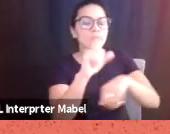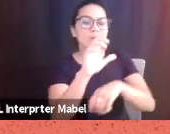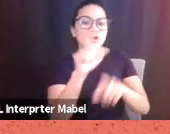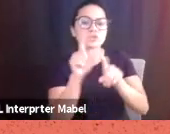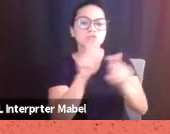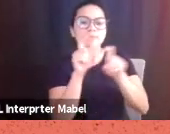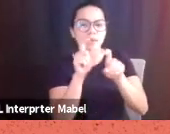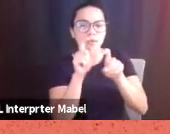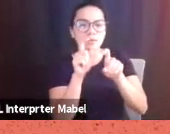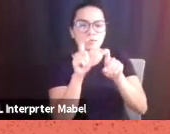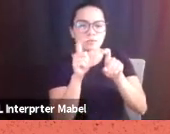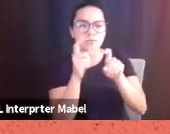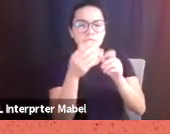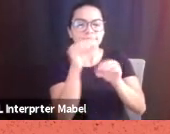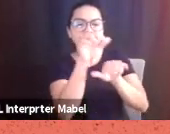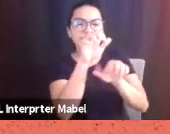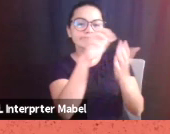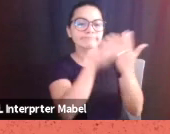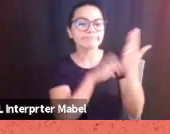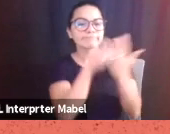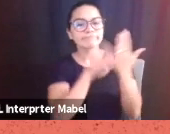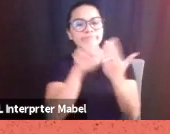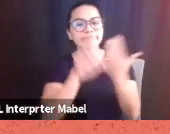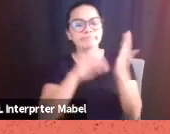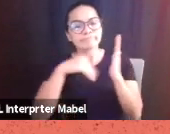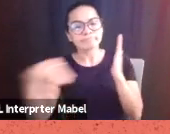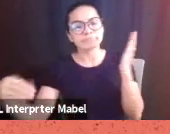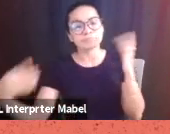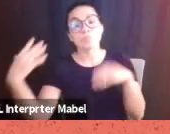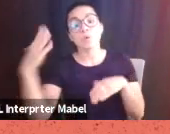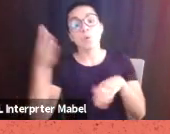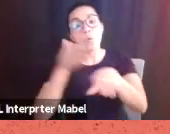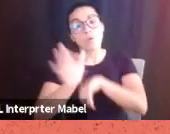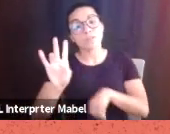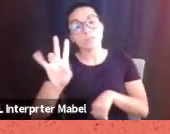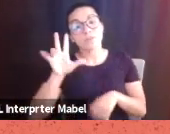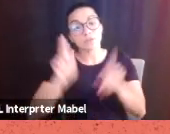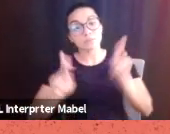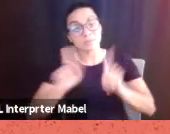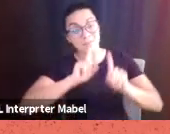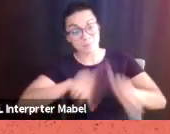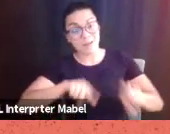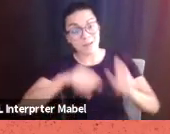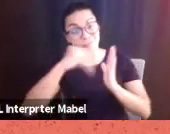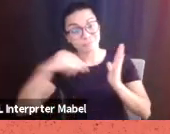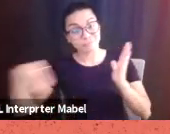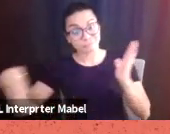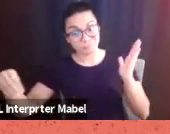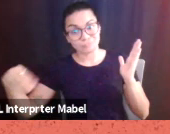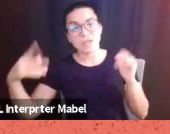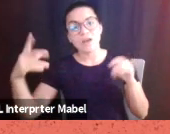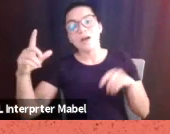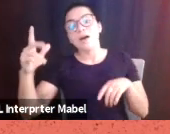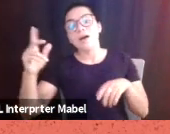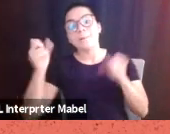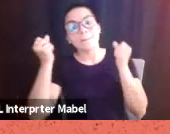call. That call was attended by over 700 folks, and over the weekend that followed was viewed 10,000 times,